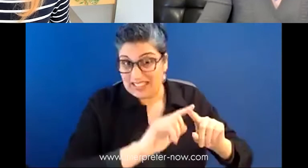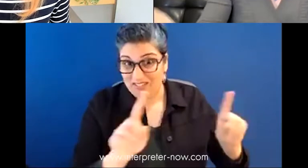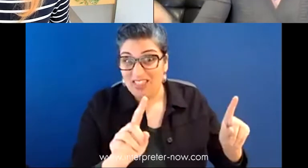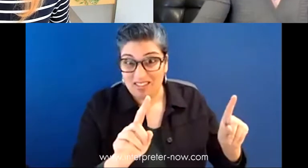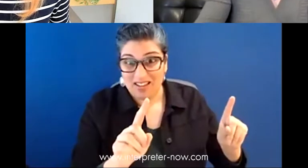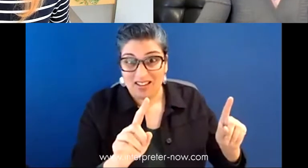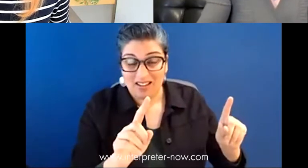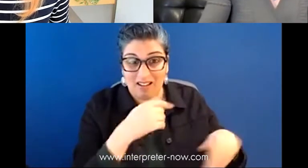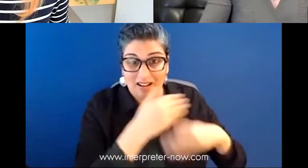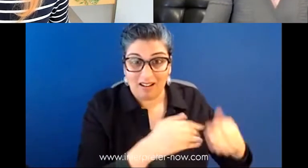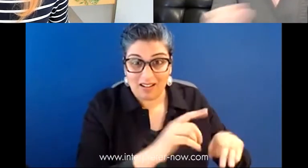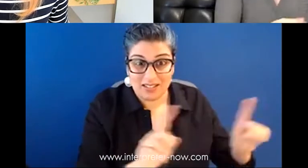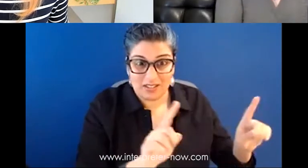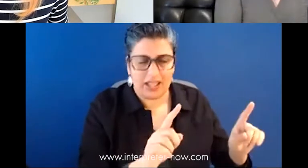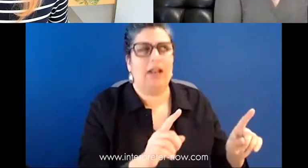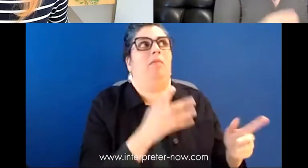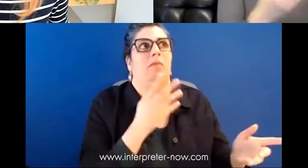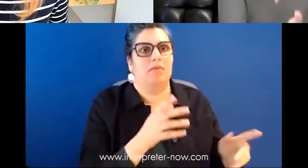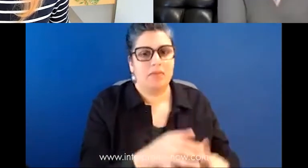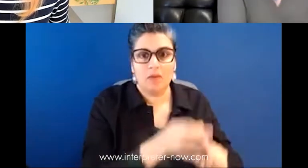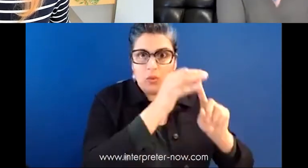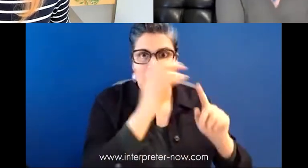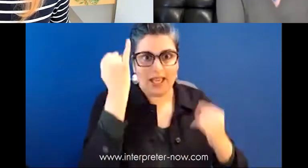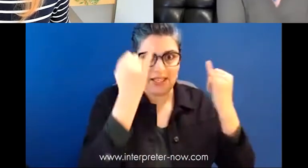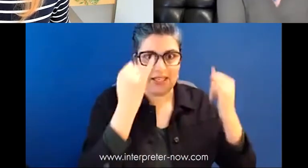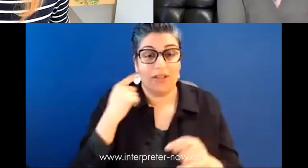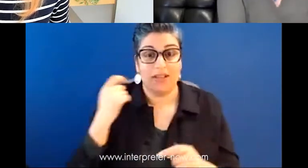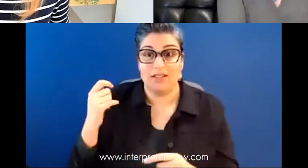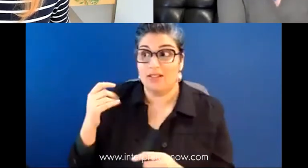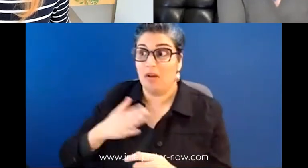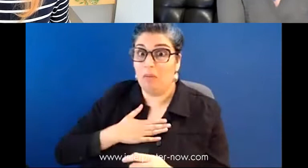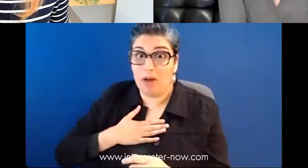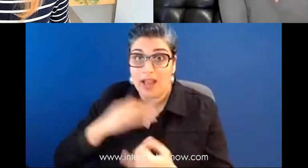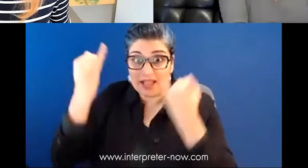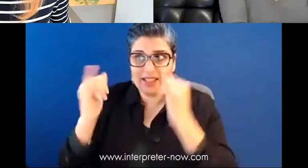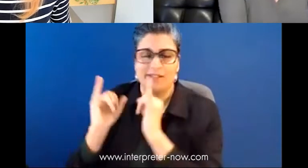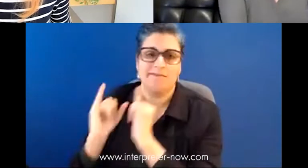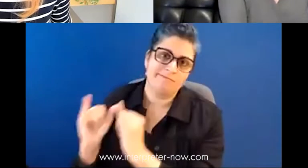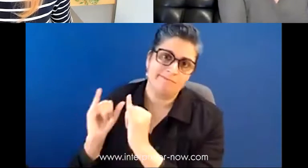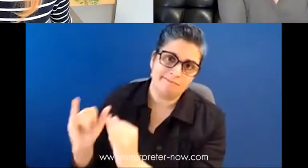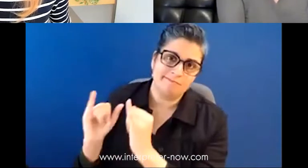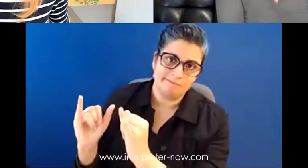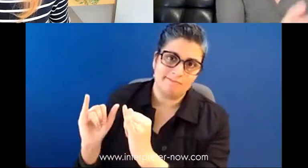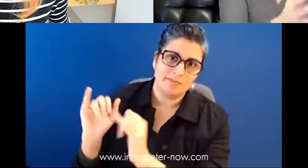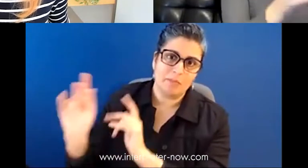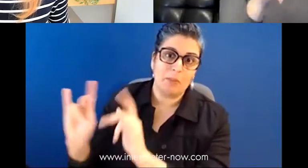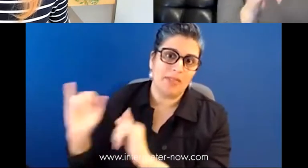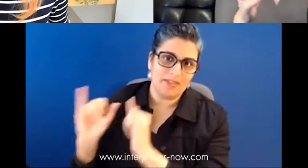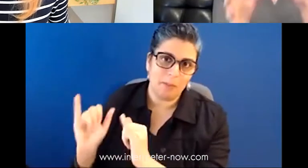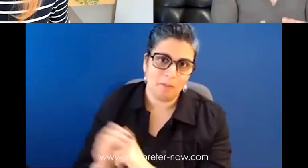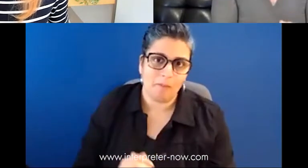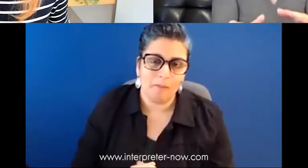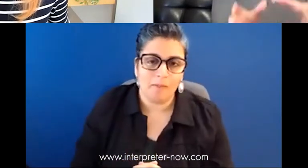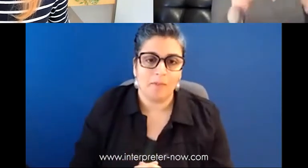actually have this unique idea than I am, because my thoughts are more like the majority of this room, which are guys like me. So here